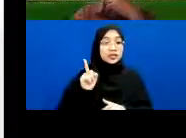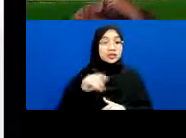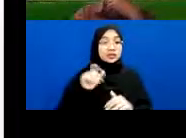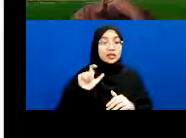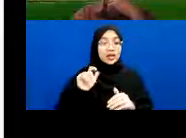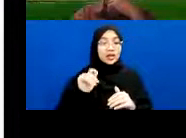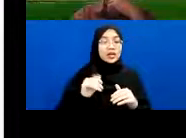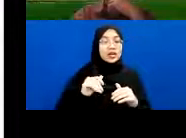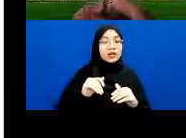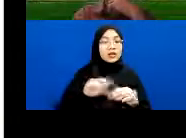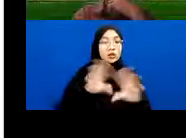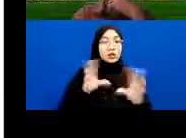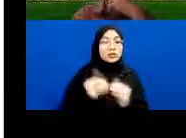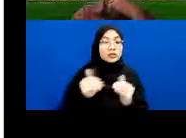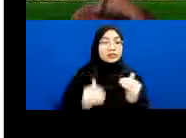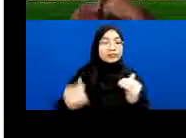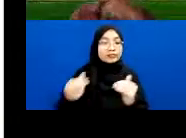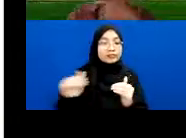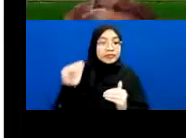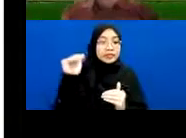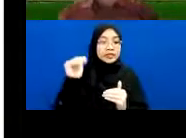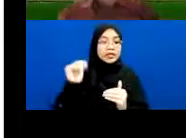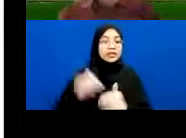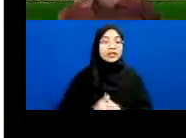by Vishnu. Thank you.